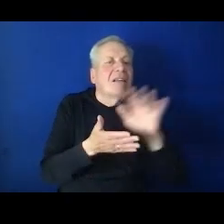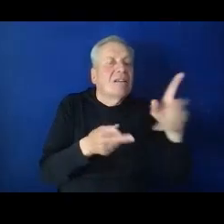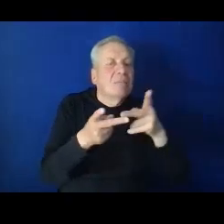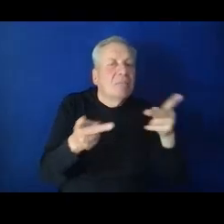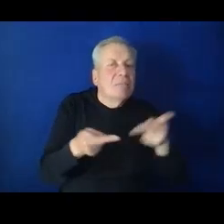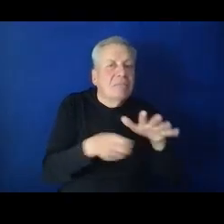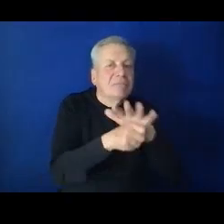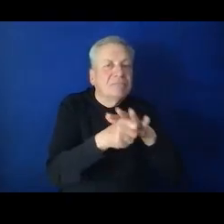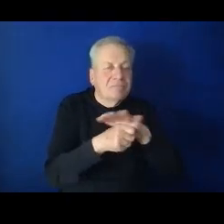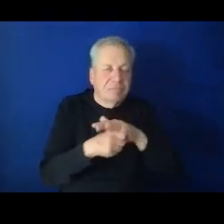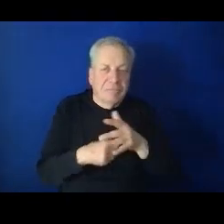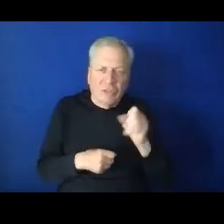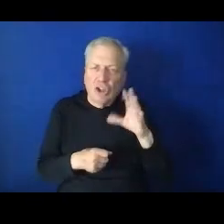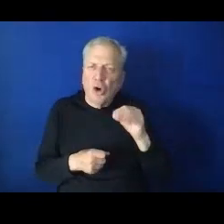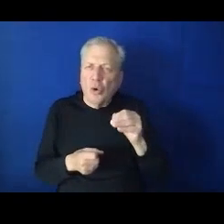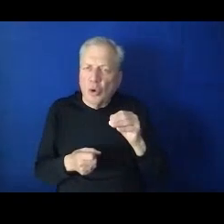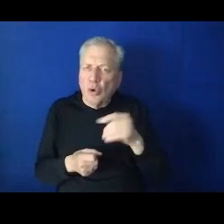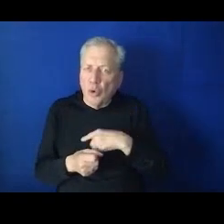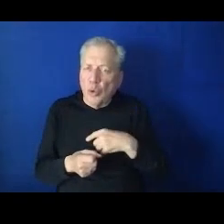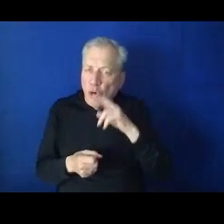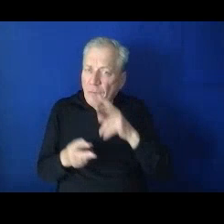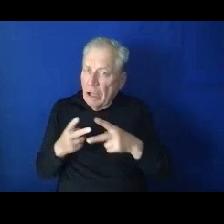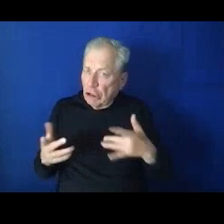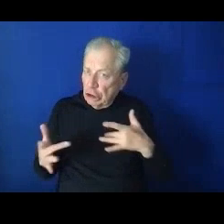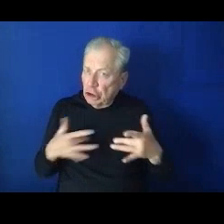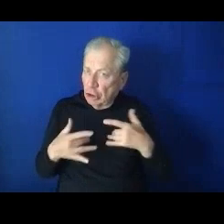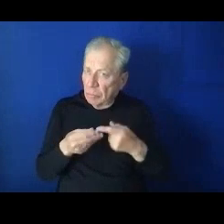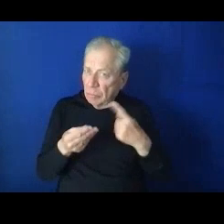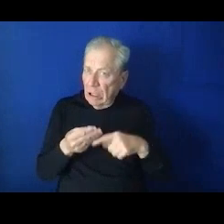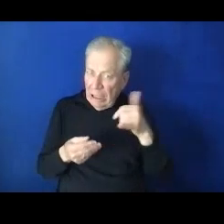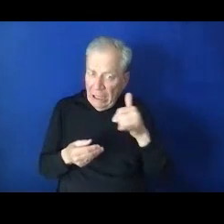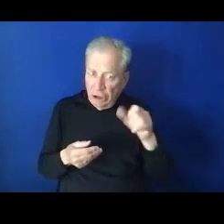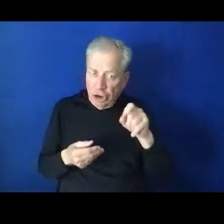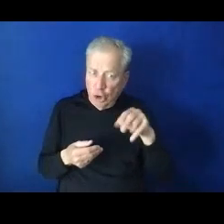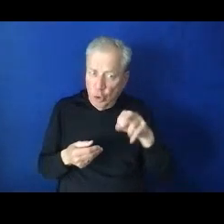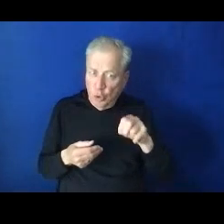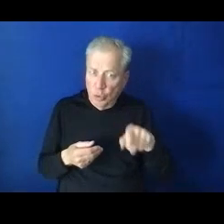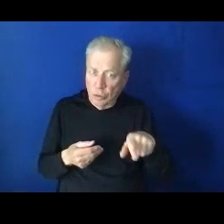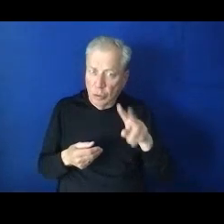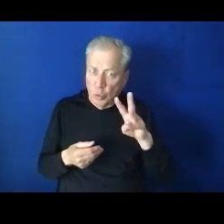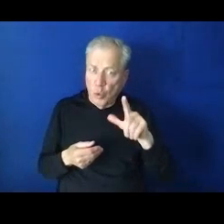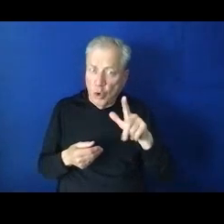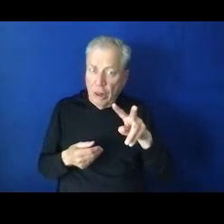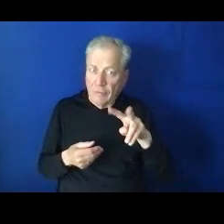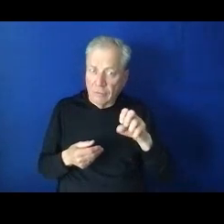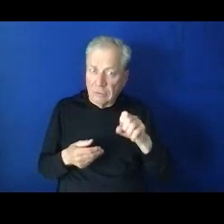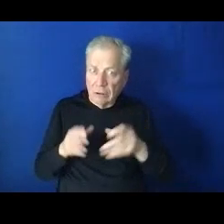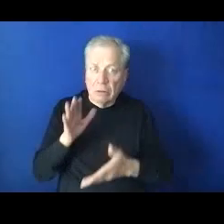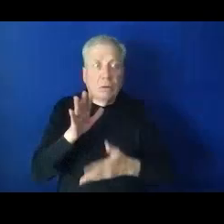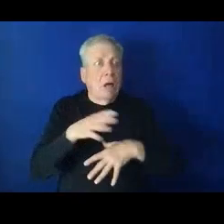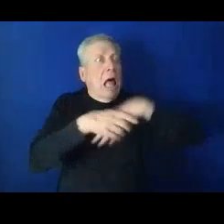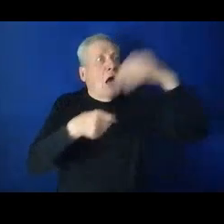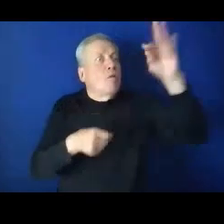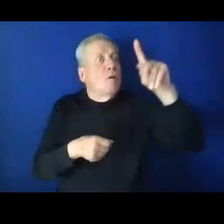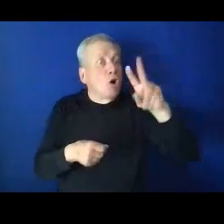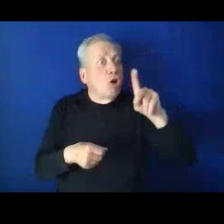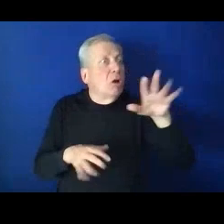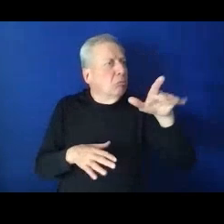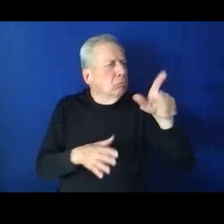So we are very concerned about Yellowstone wolves leaving the park and getting harvested, and it's mostly in the state of